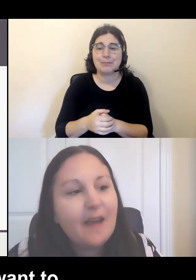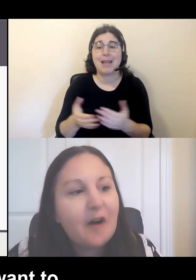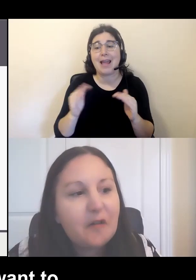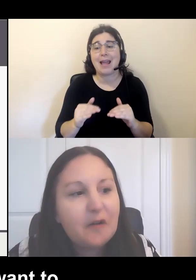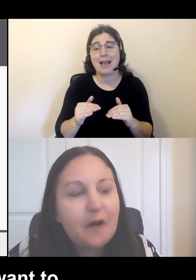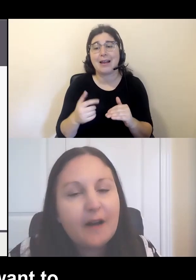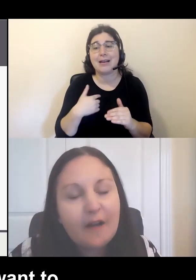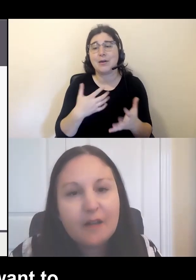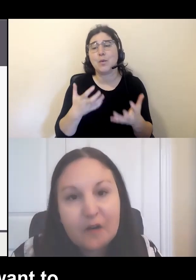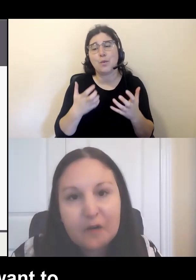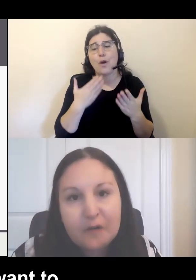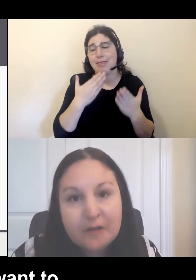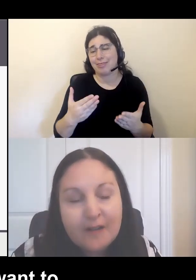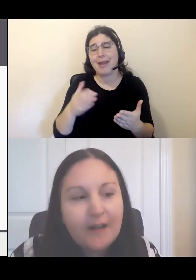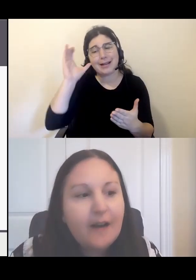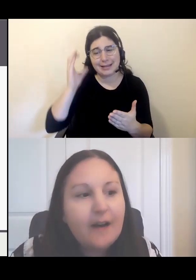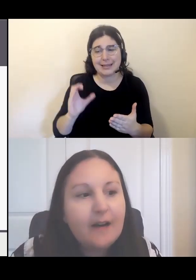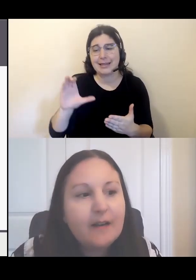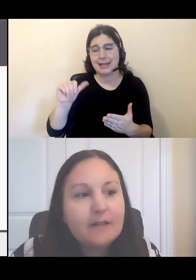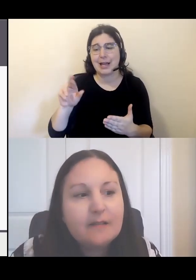want to thank also Carolina Cohoon.